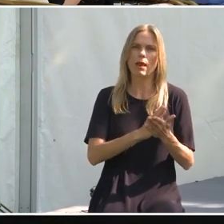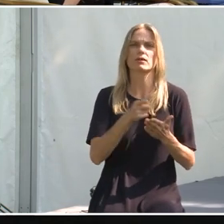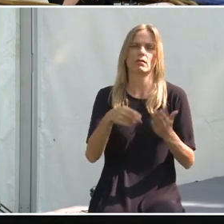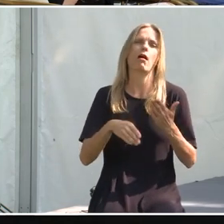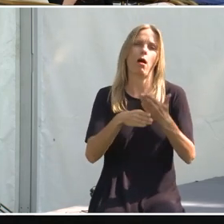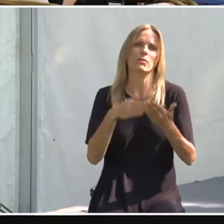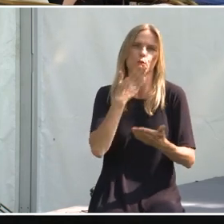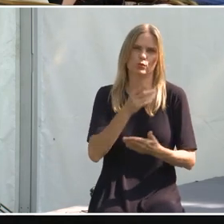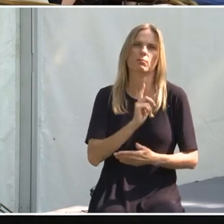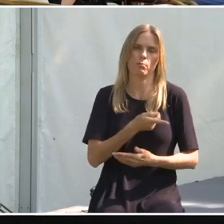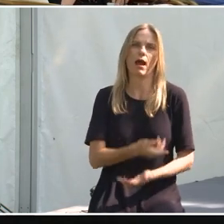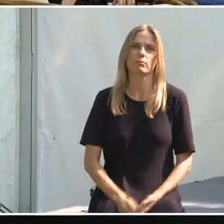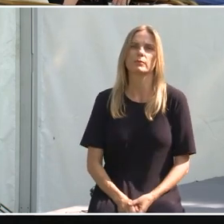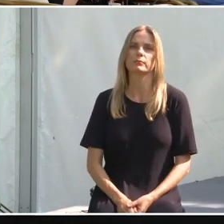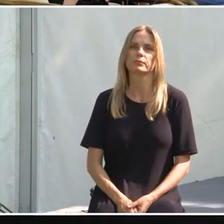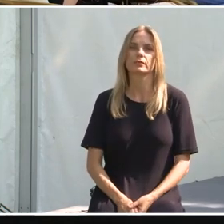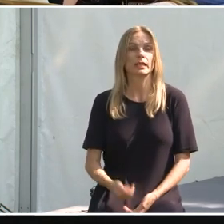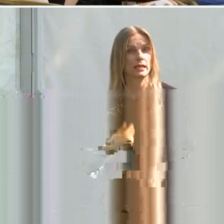Mm. Yeah, Dina? Yeah, I agree with